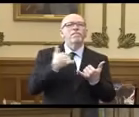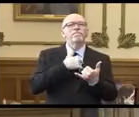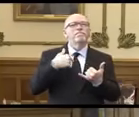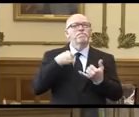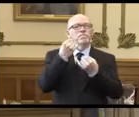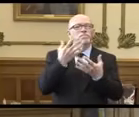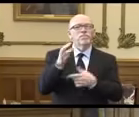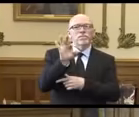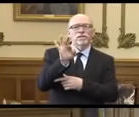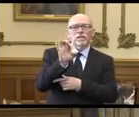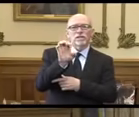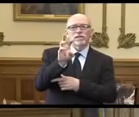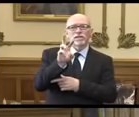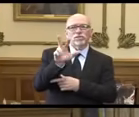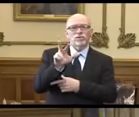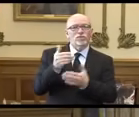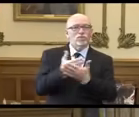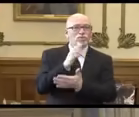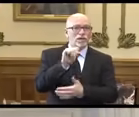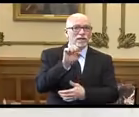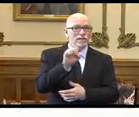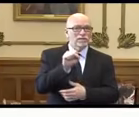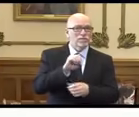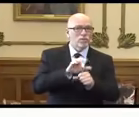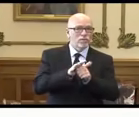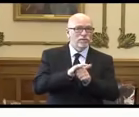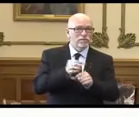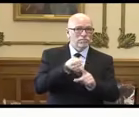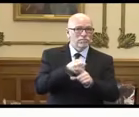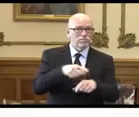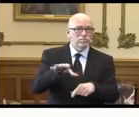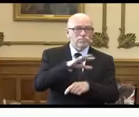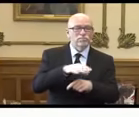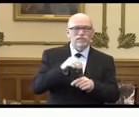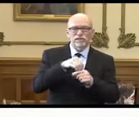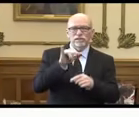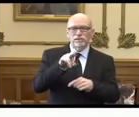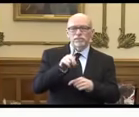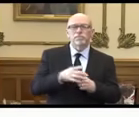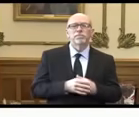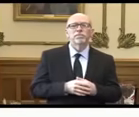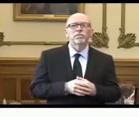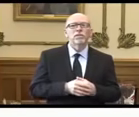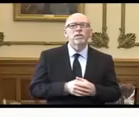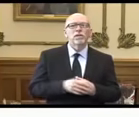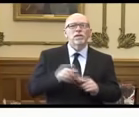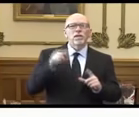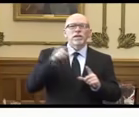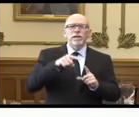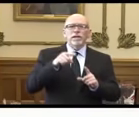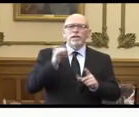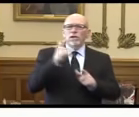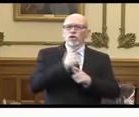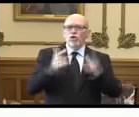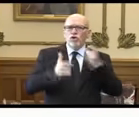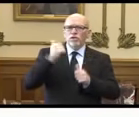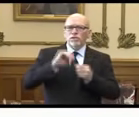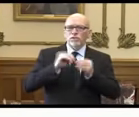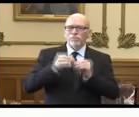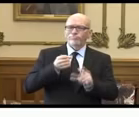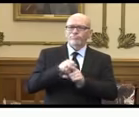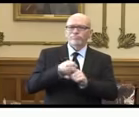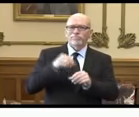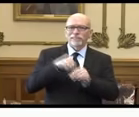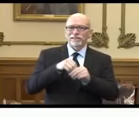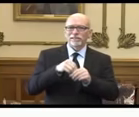reported 963 new cases of COVID-19 in the state. And this is the single largest number of positives